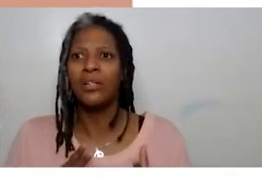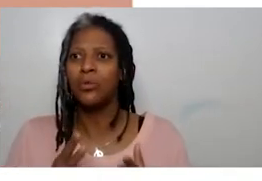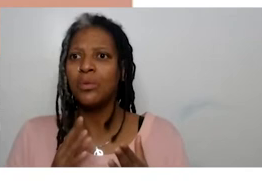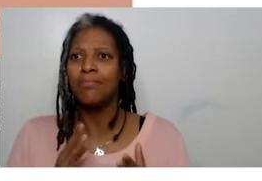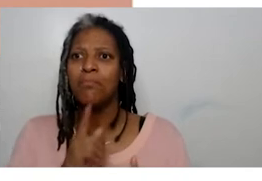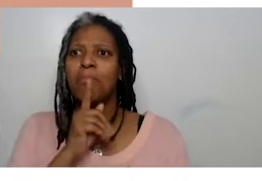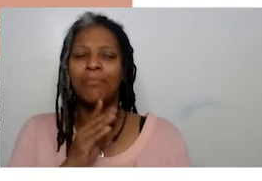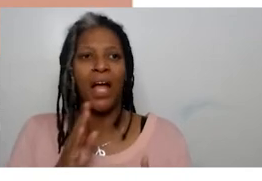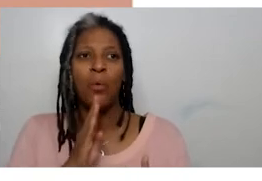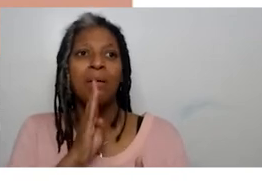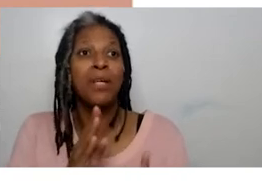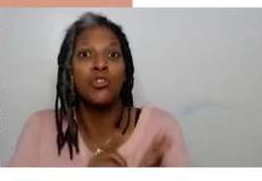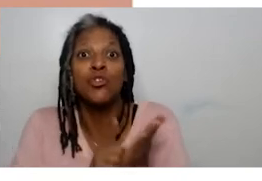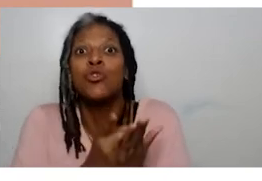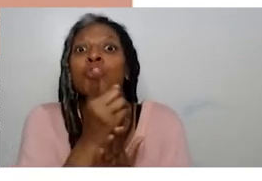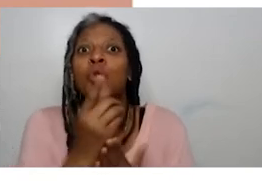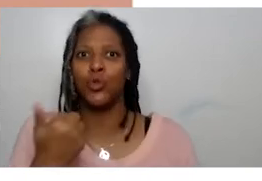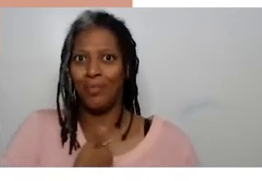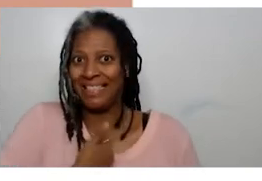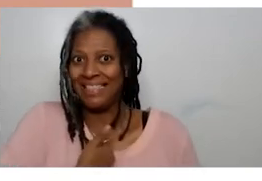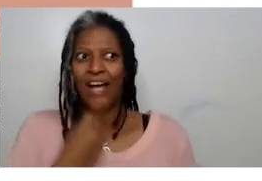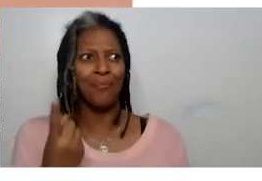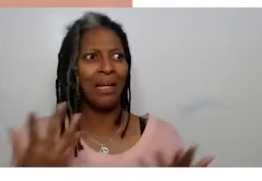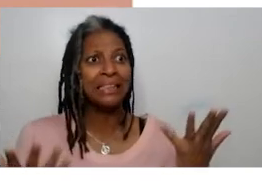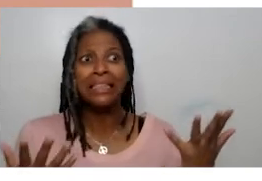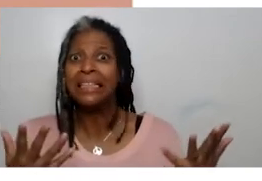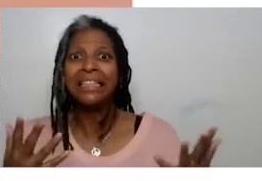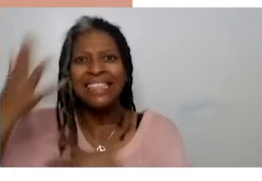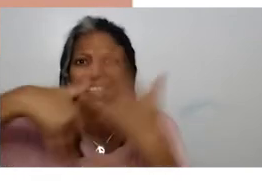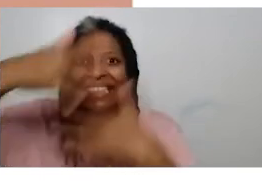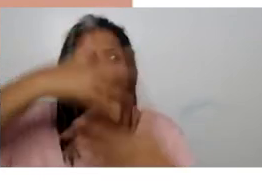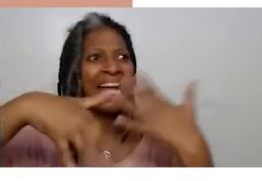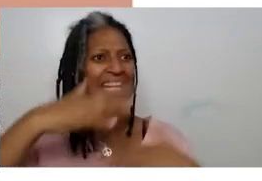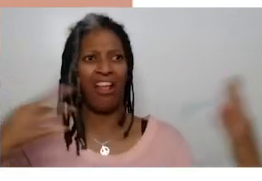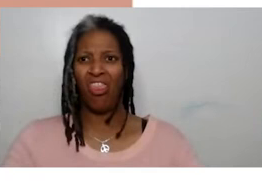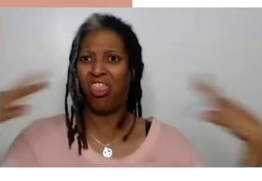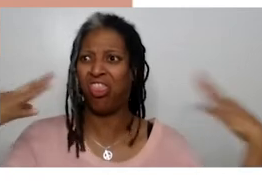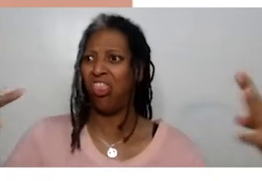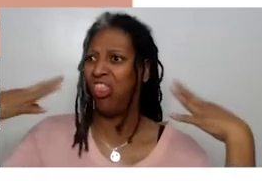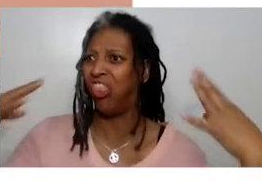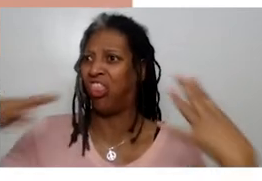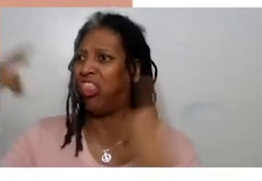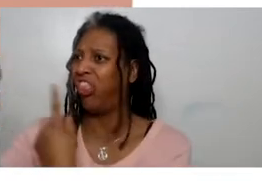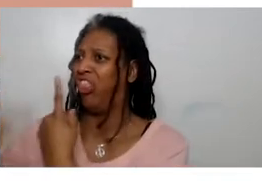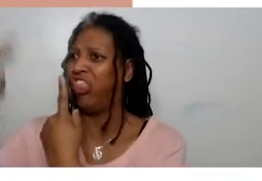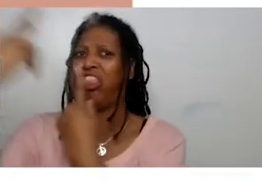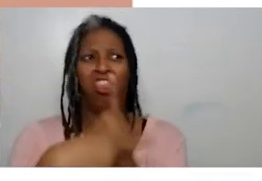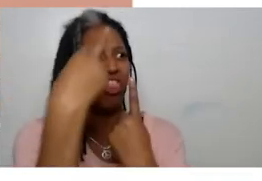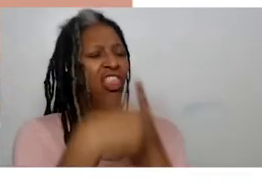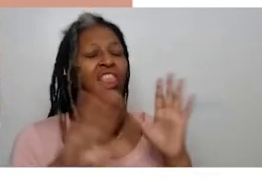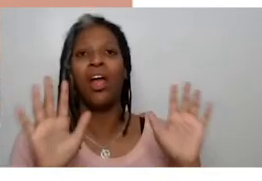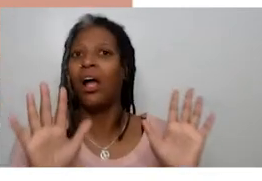have a whole nother training on what it feels like for folks to go through throughout the world as an individual that